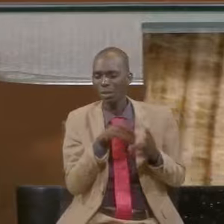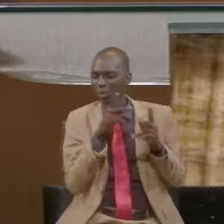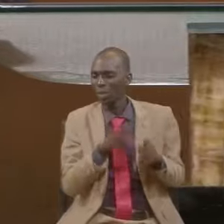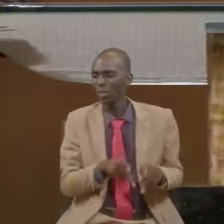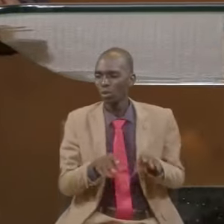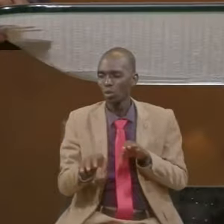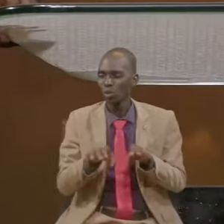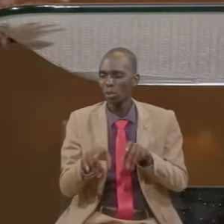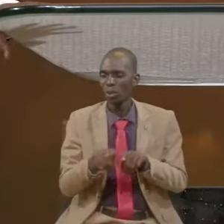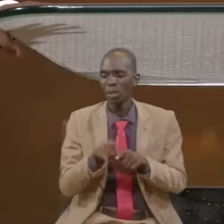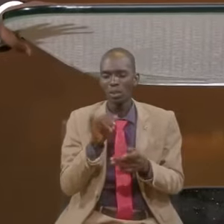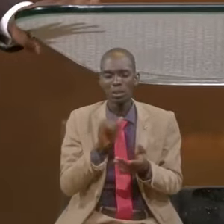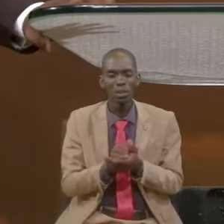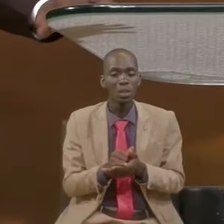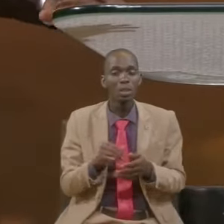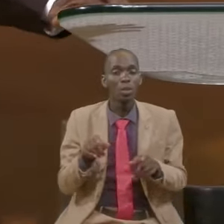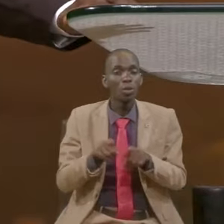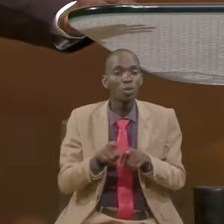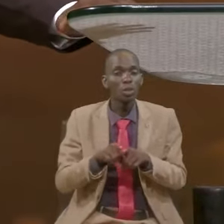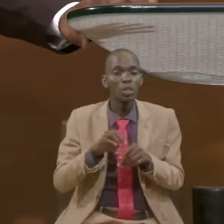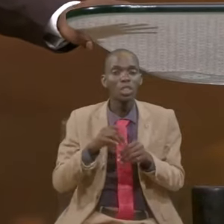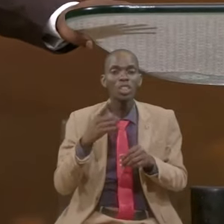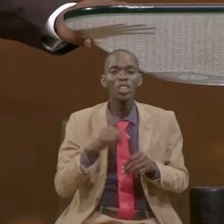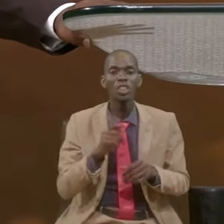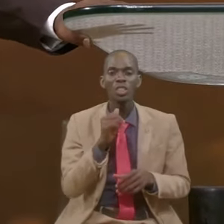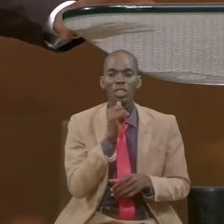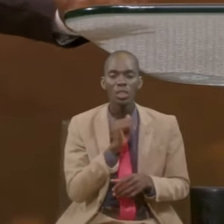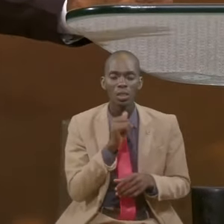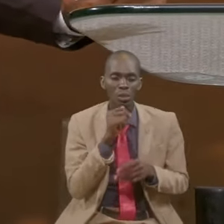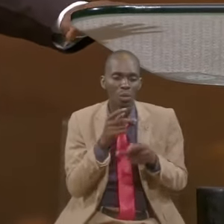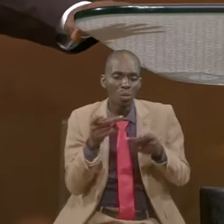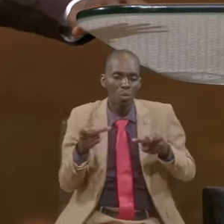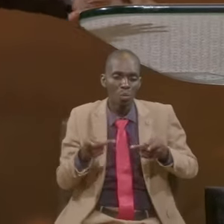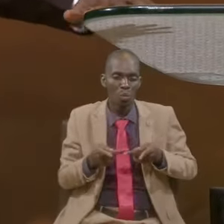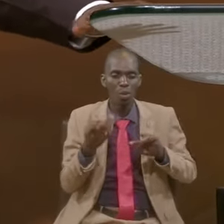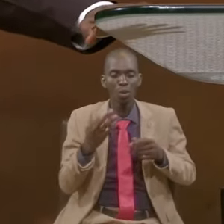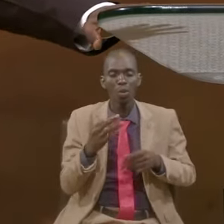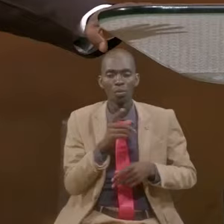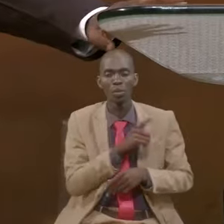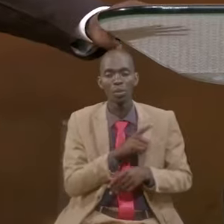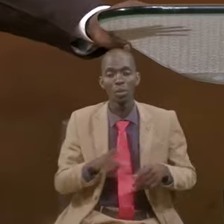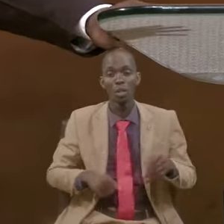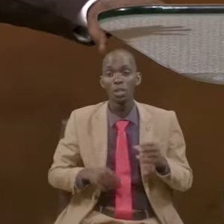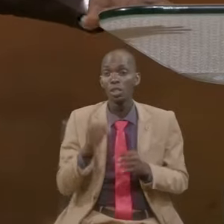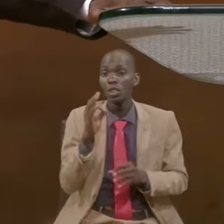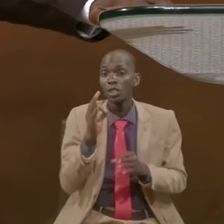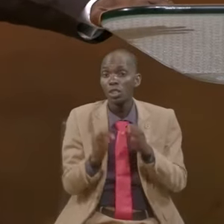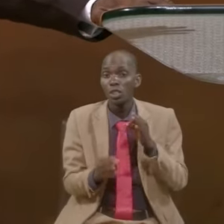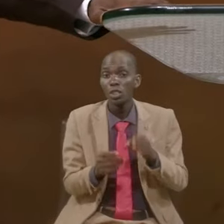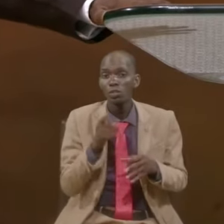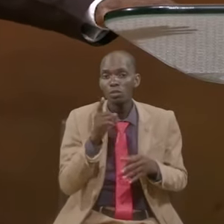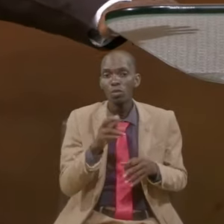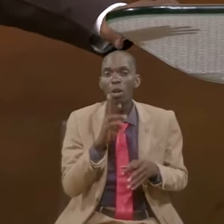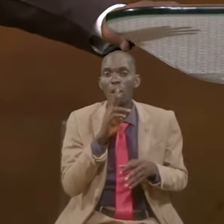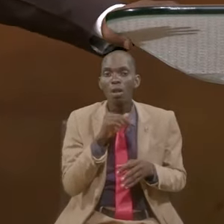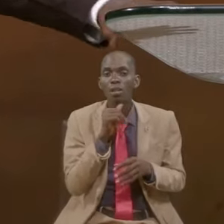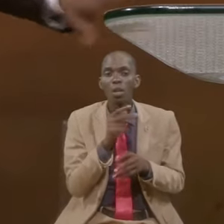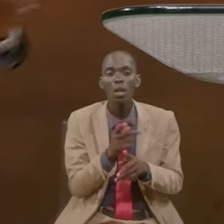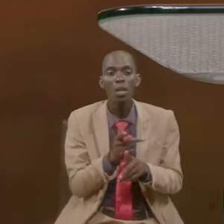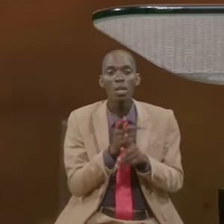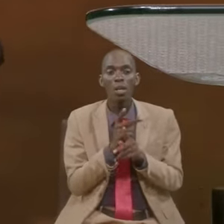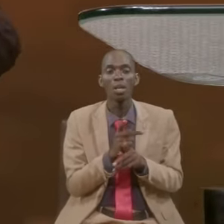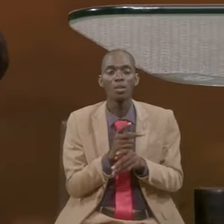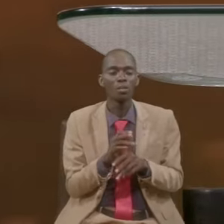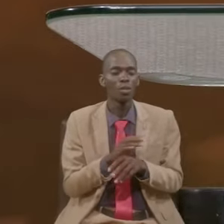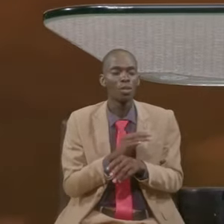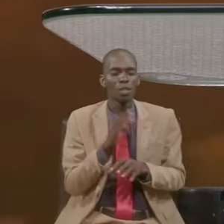secret sanctuary of the Lord? And if they are not careful, they blaspheme the name of the Lord because